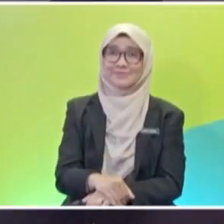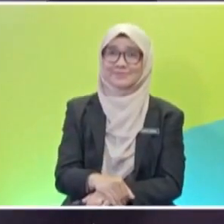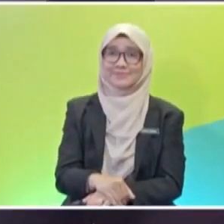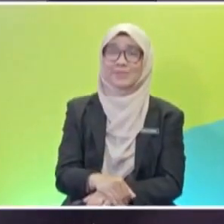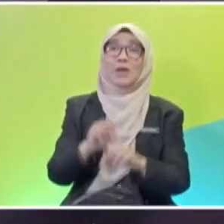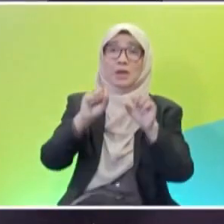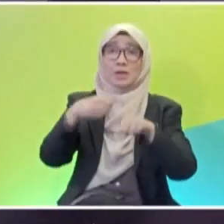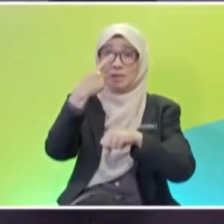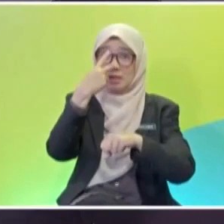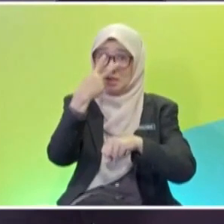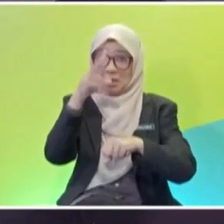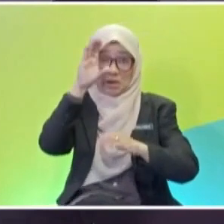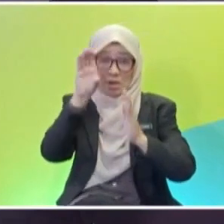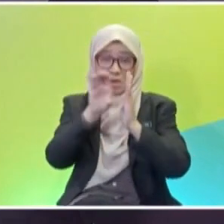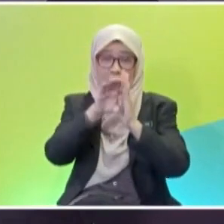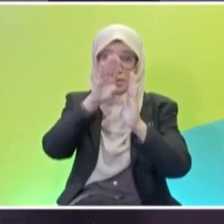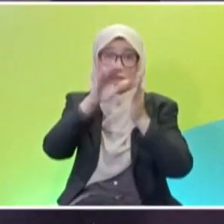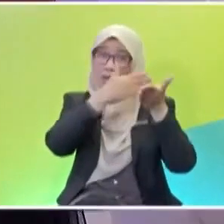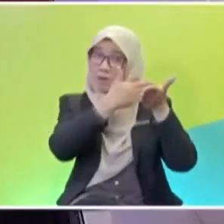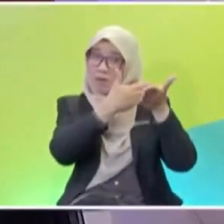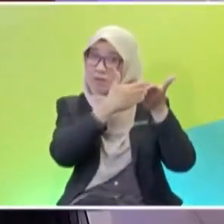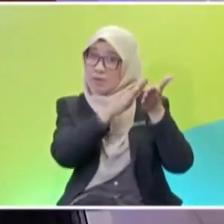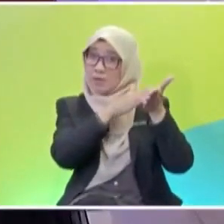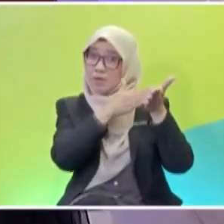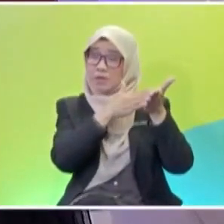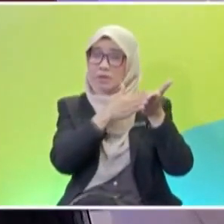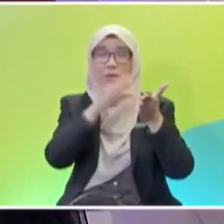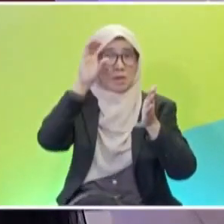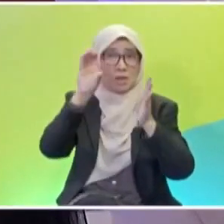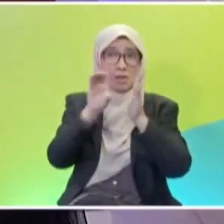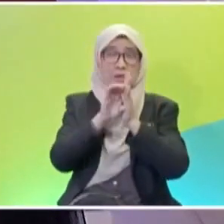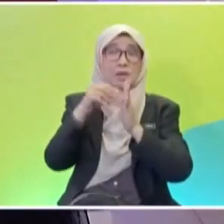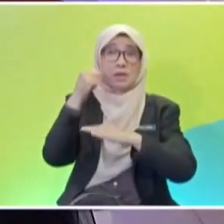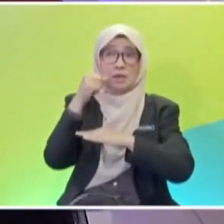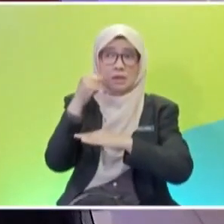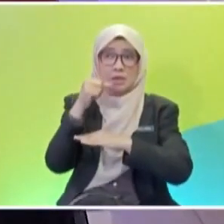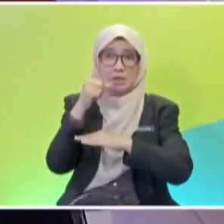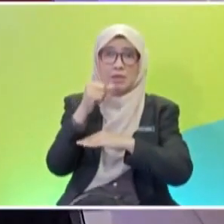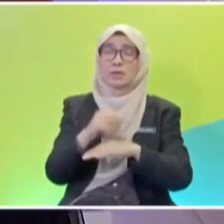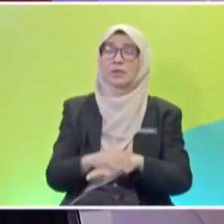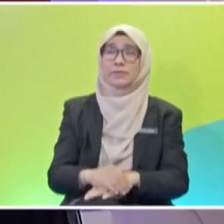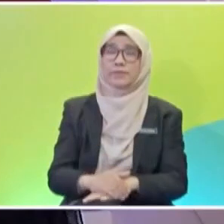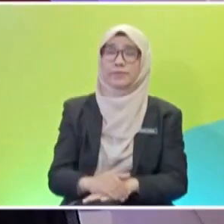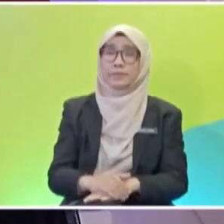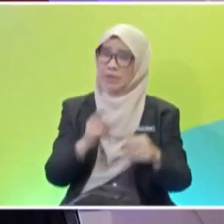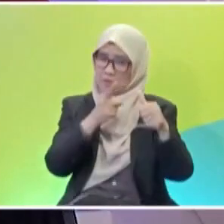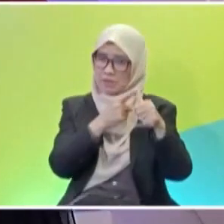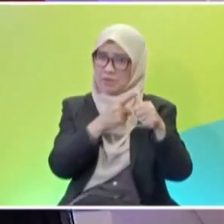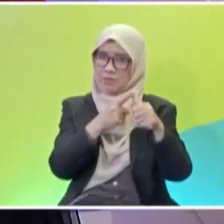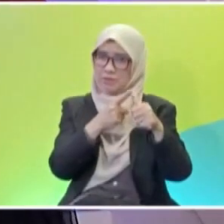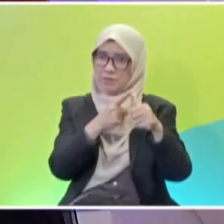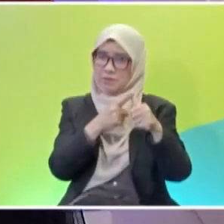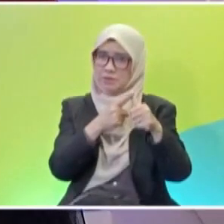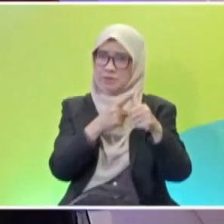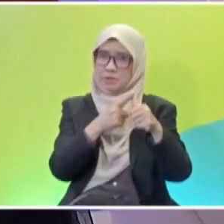as you can see, which is from the text. Picture of the girl, all right? Up, in my That's opinion, one the girl. one, on